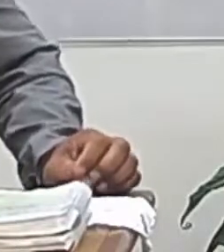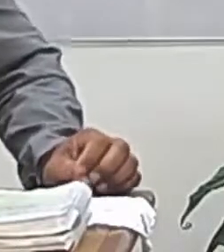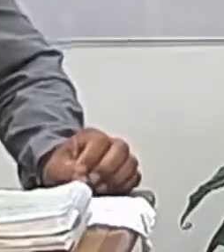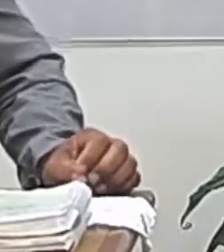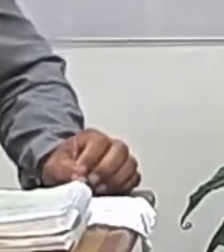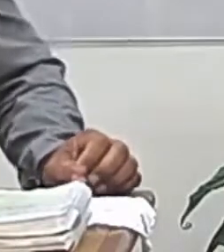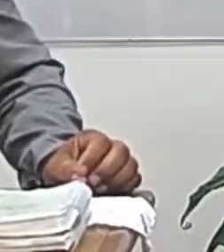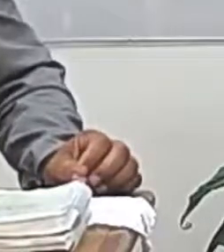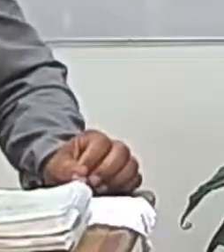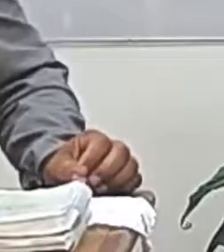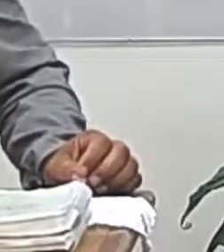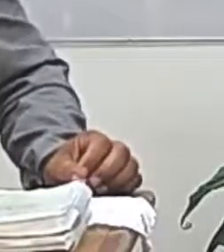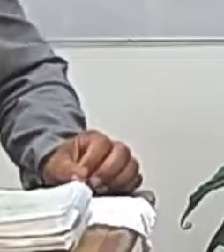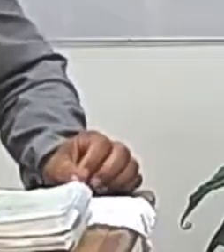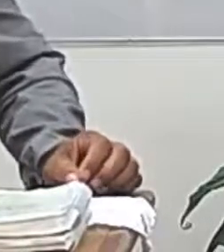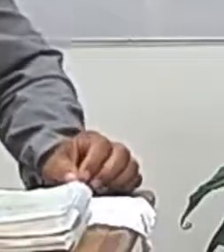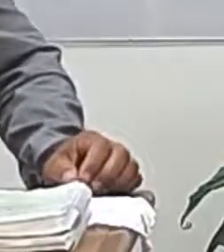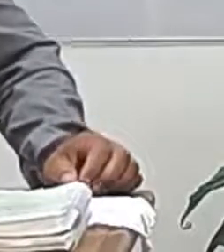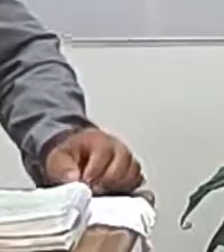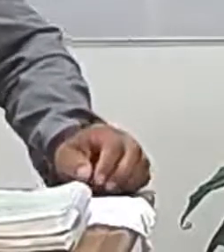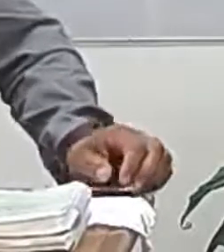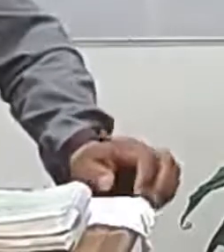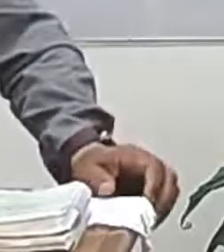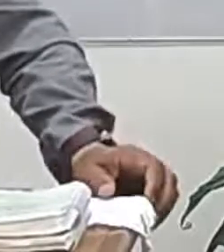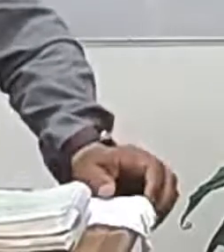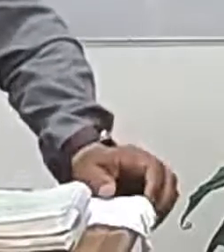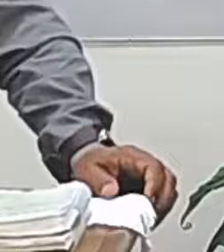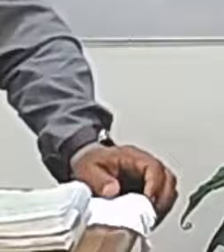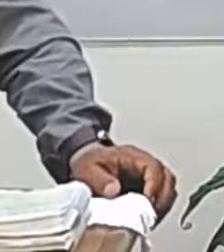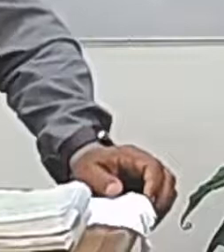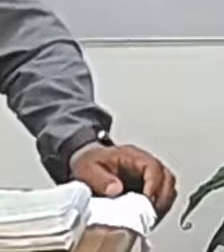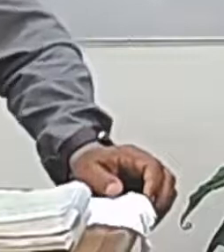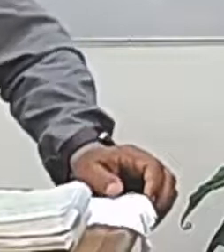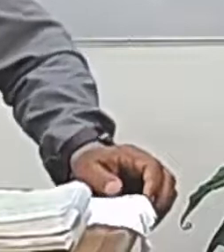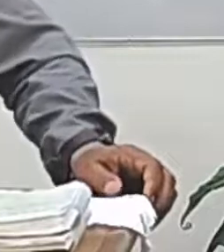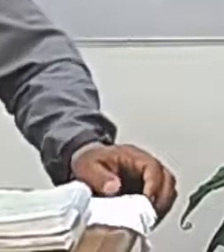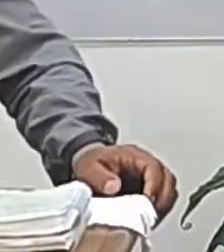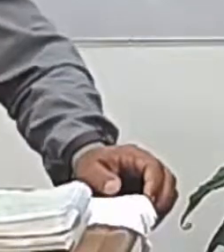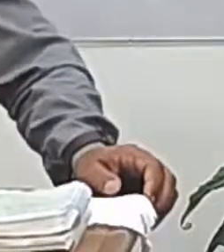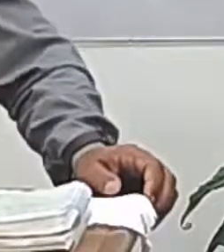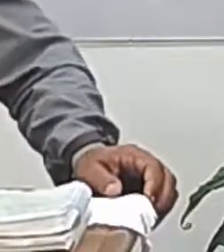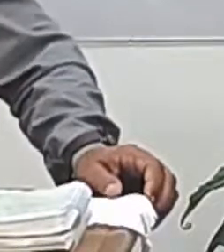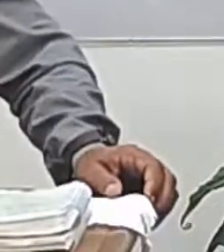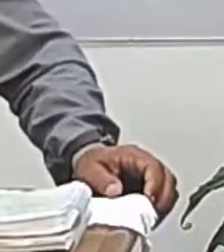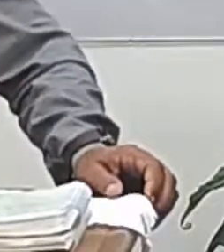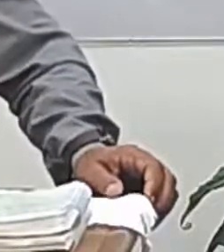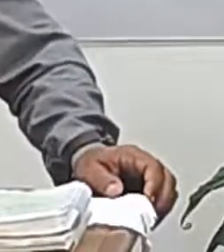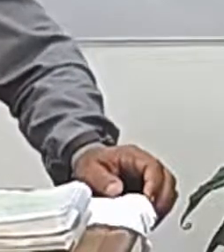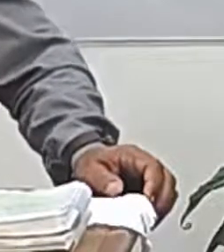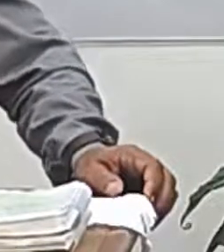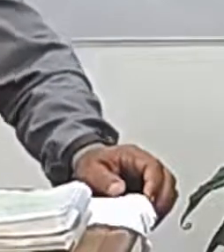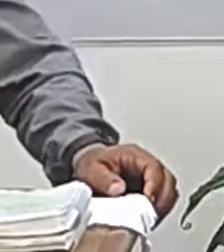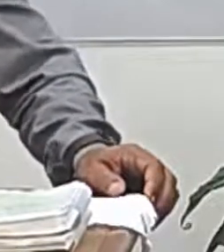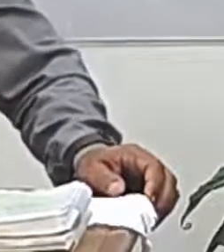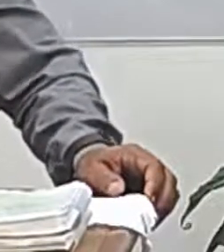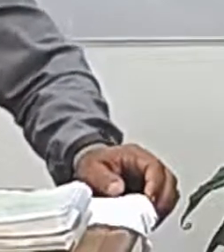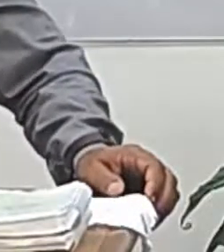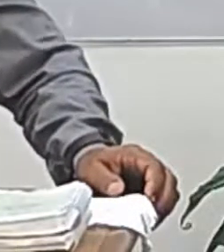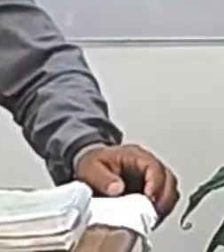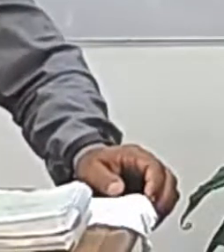Wednesday, Thursday, and Saturday. So if a few brethren have not registered, there is still